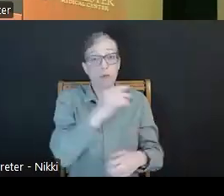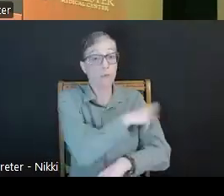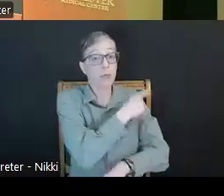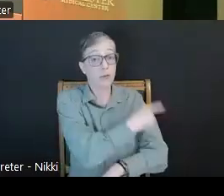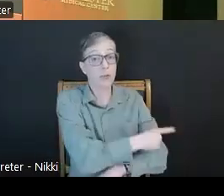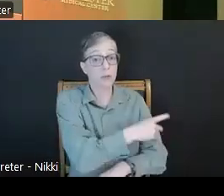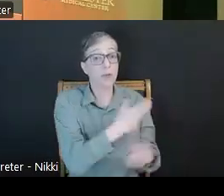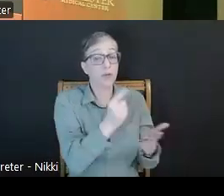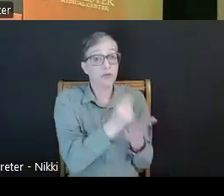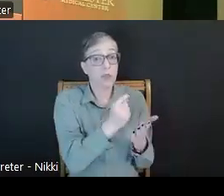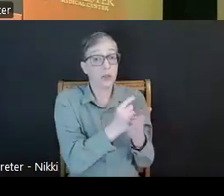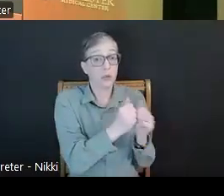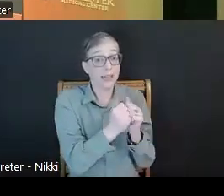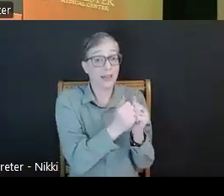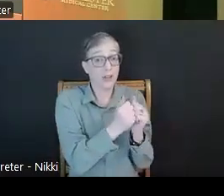people that they treat in the future.